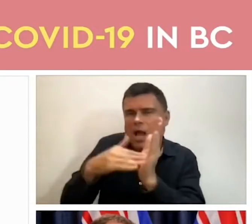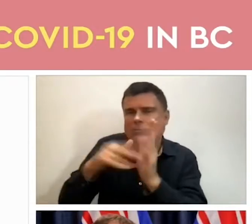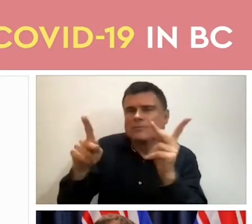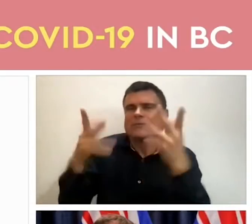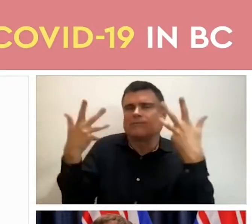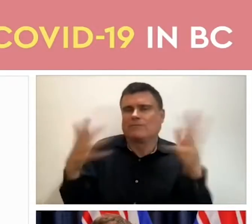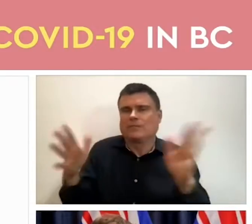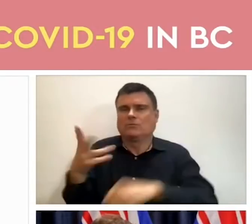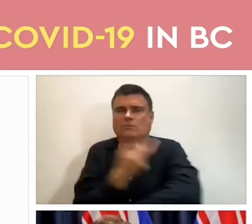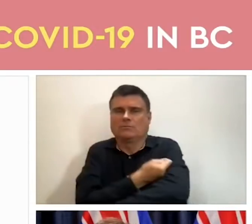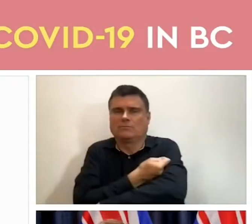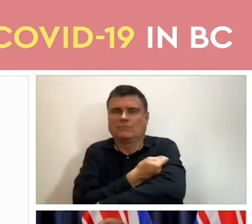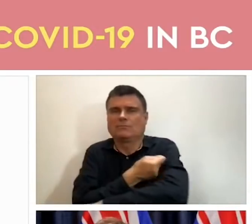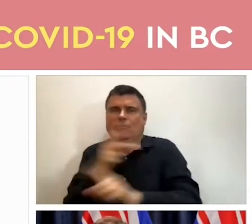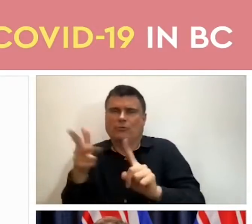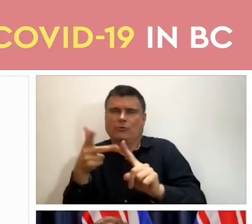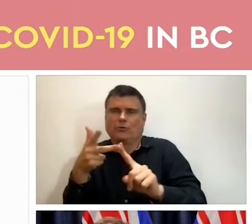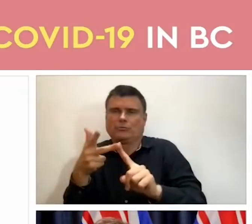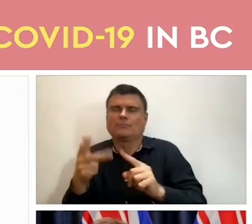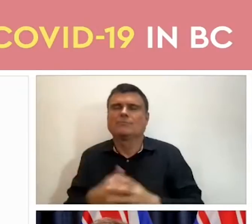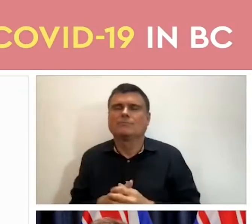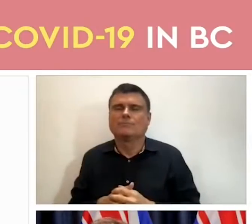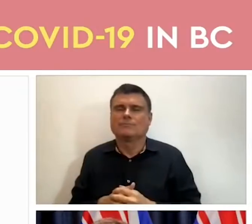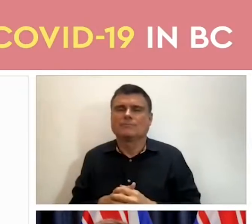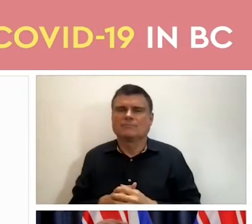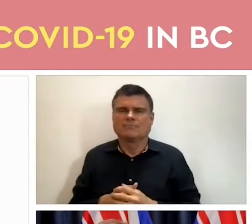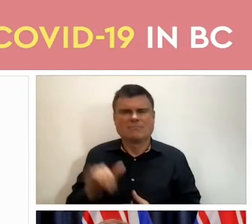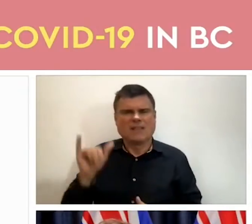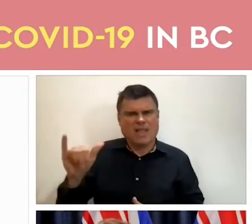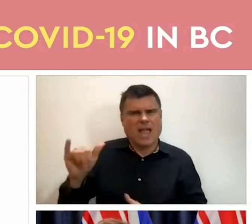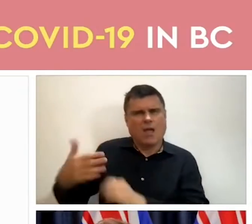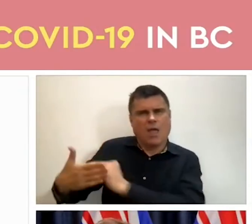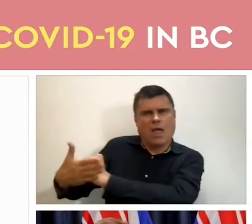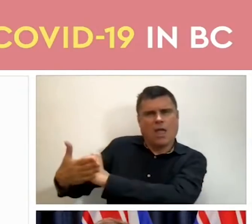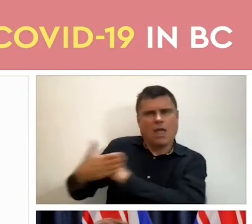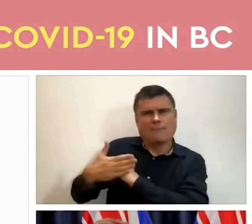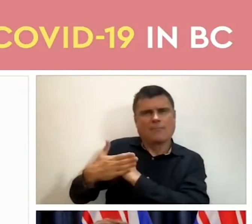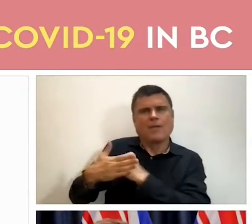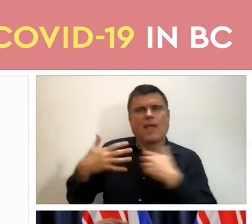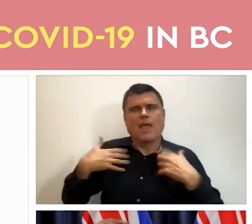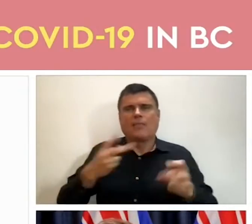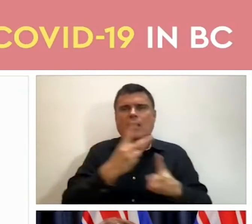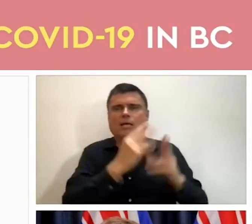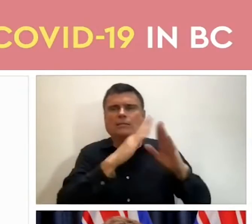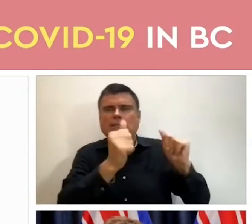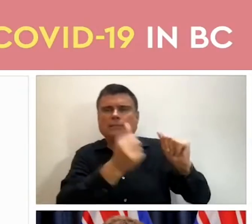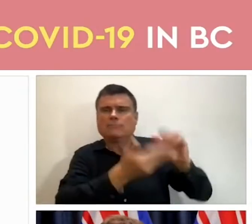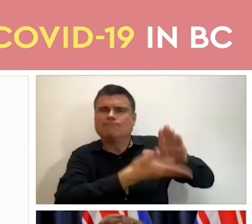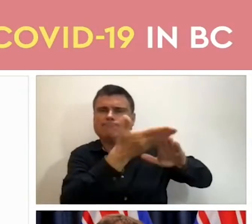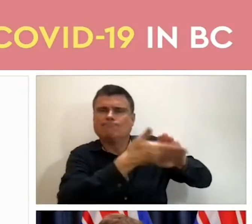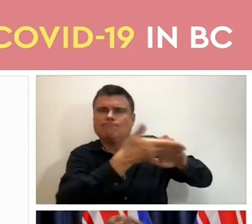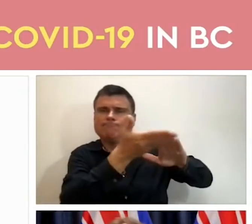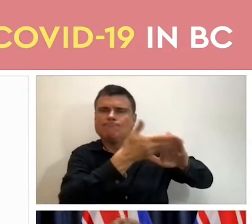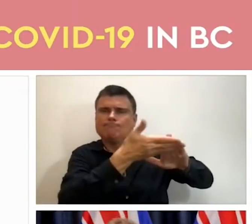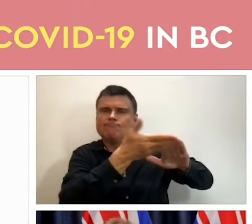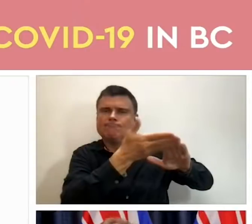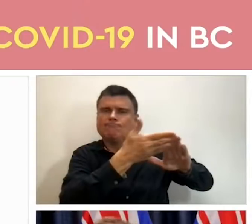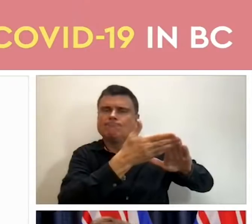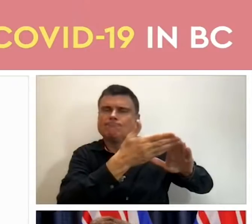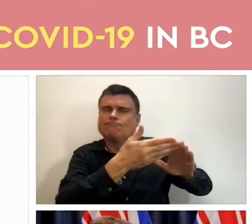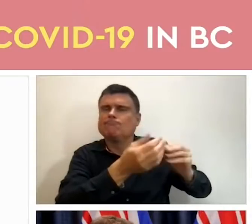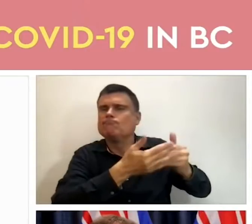their health and for the healthcare system in the months to come. It was absolutely right to do, and it's based